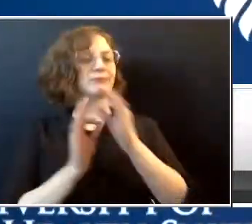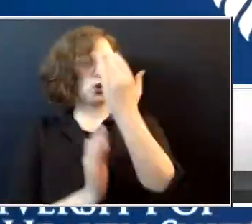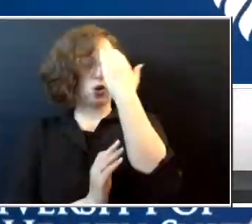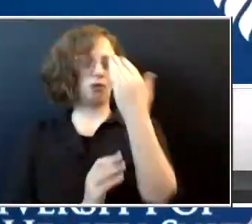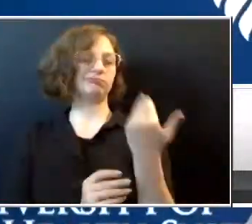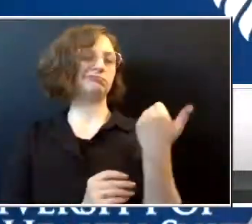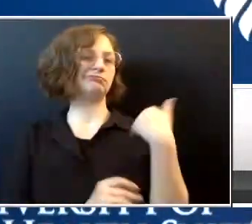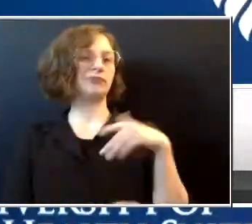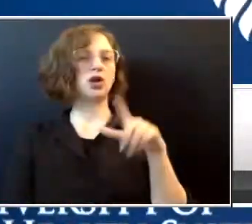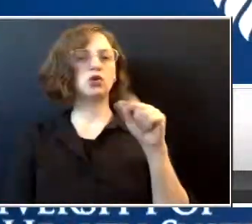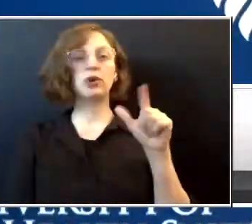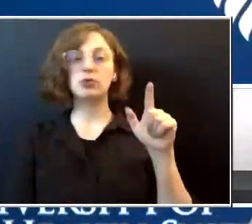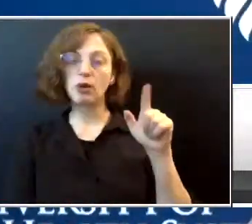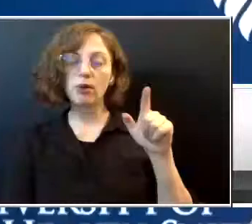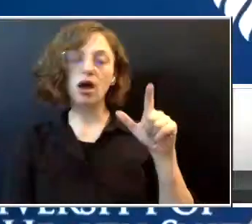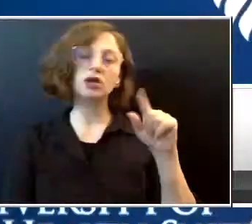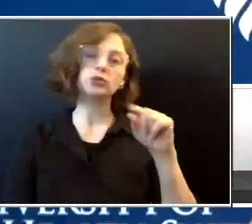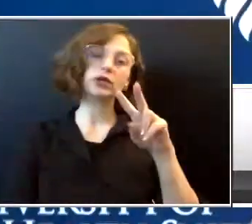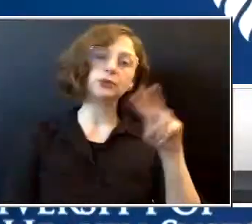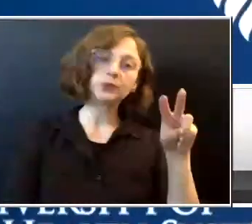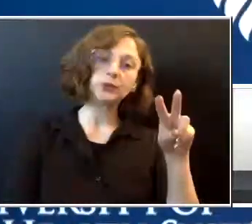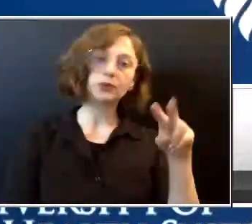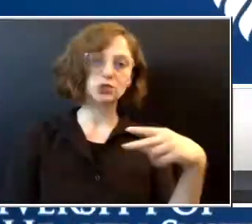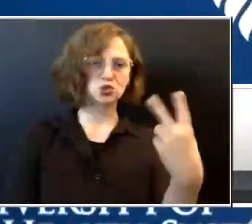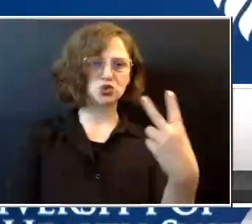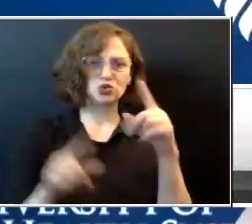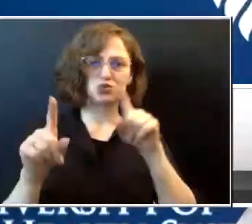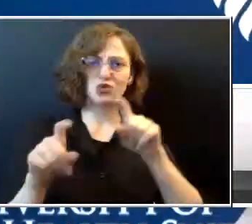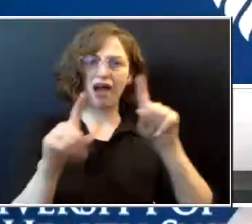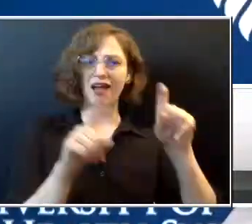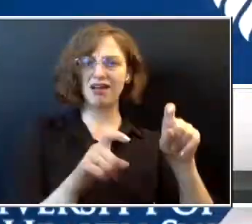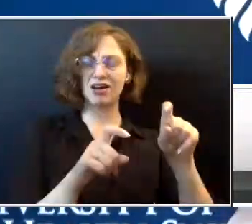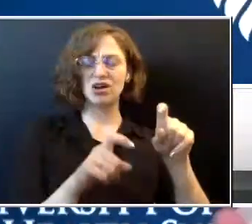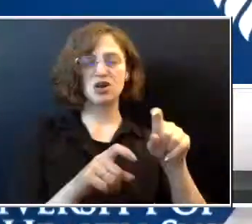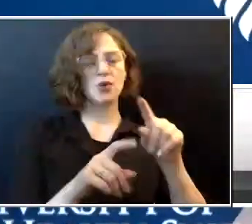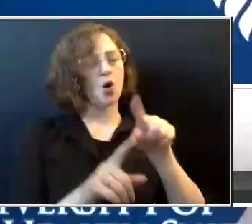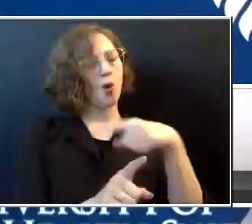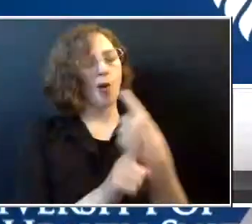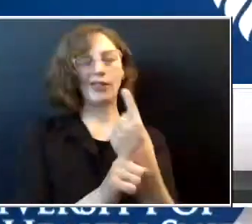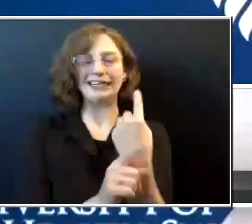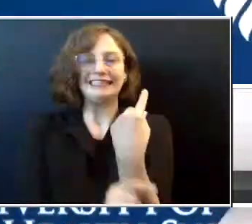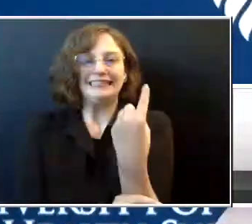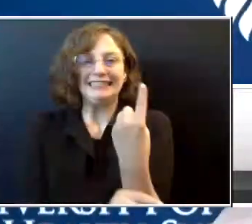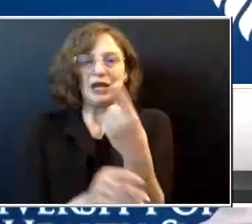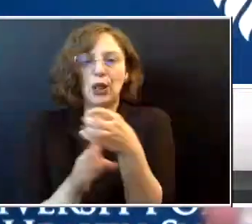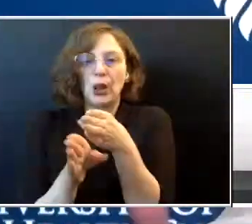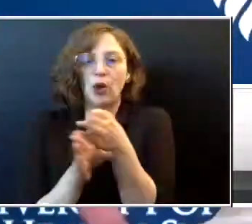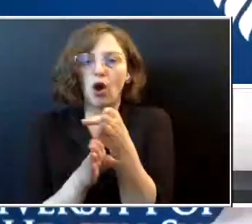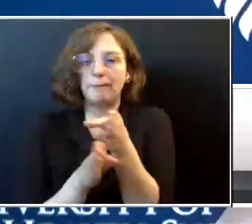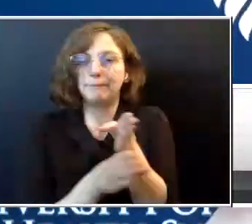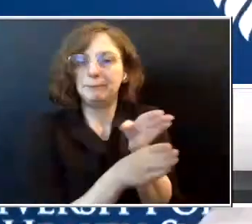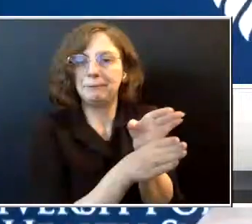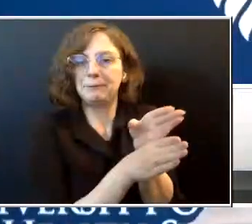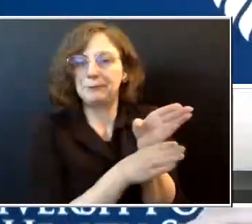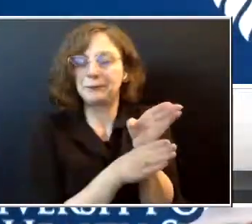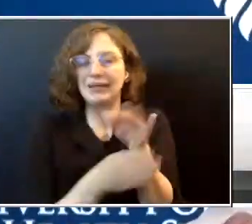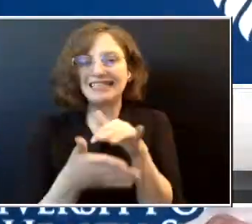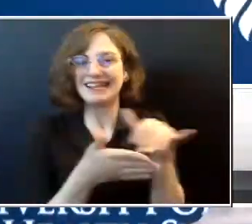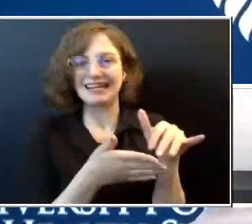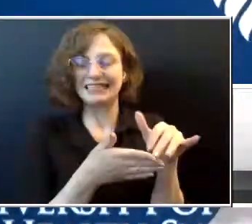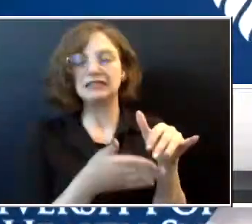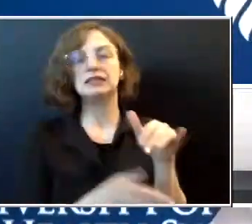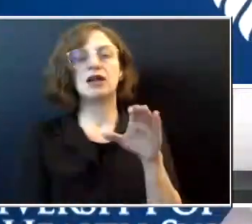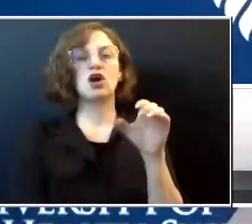these 2 trials that we have was only single-arm studies, and the 2 CAR T cells shows really efficacy in patients who